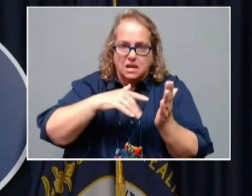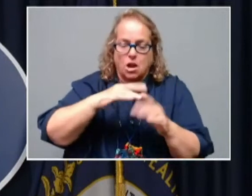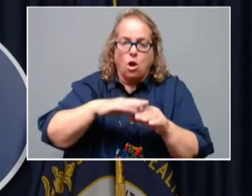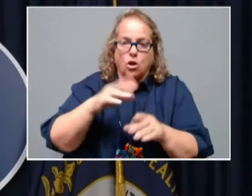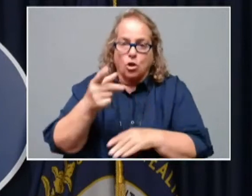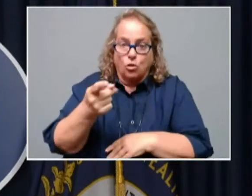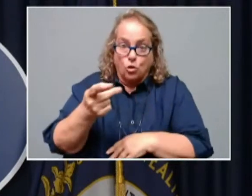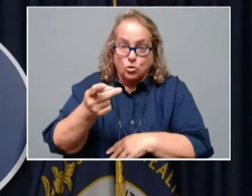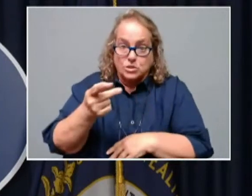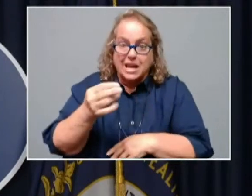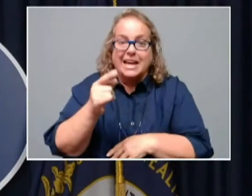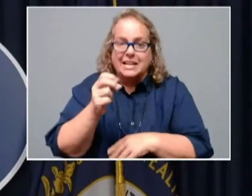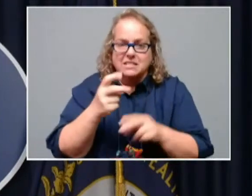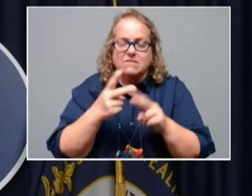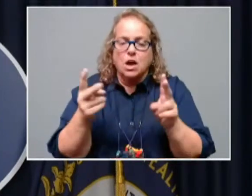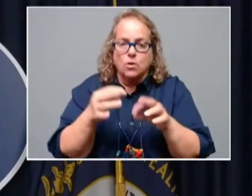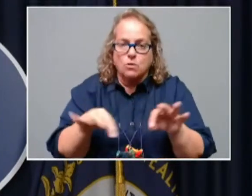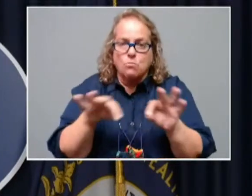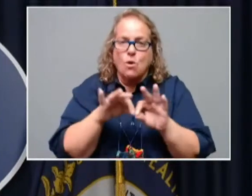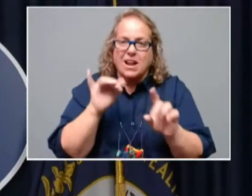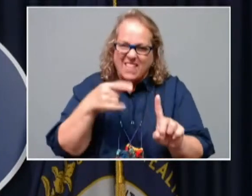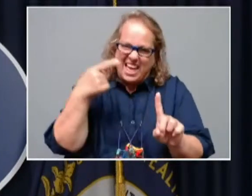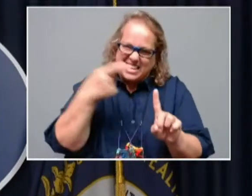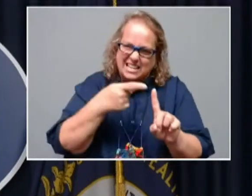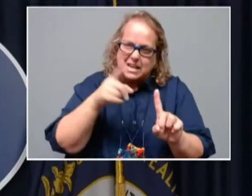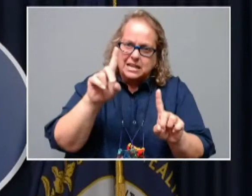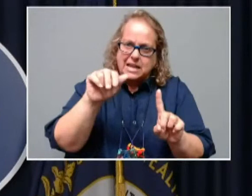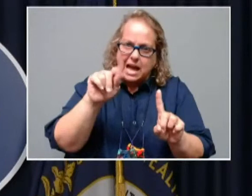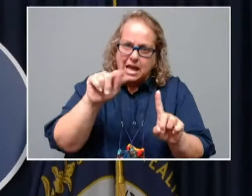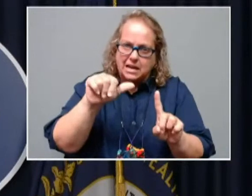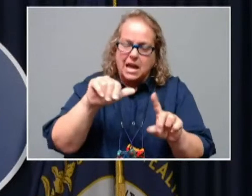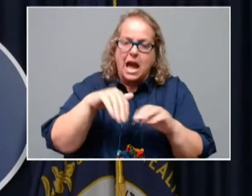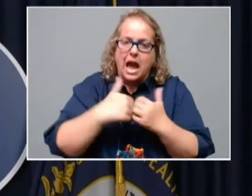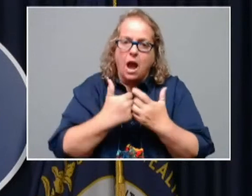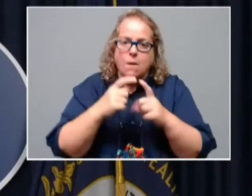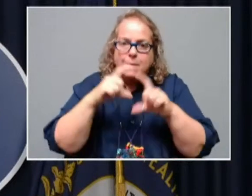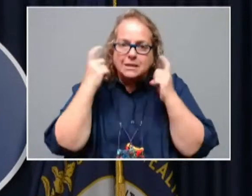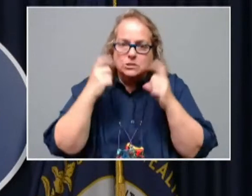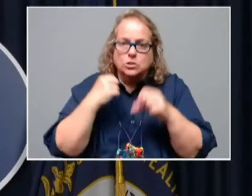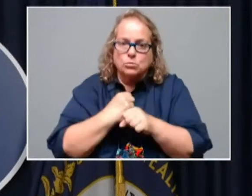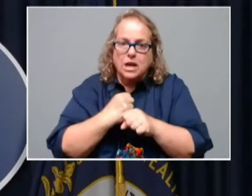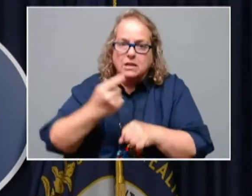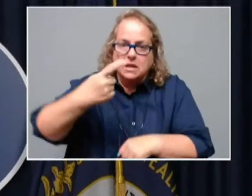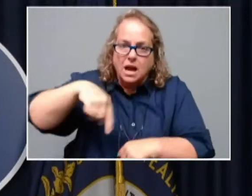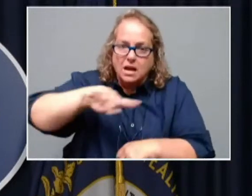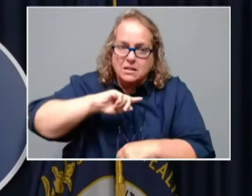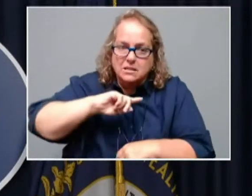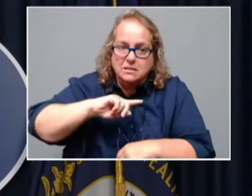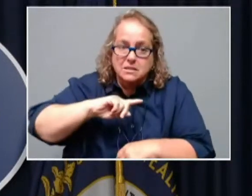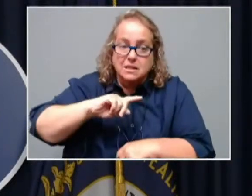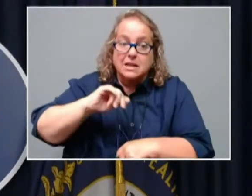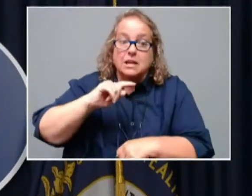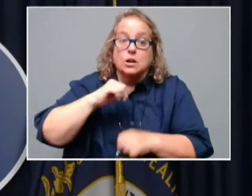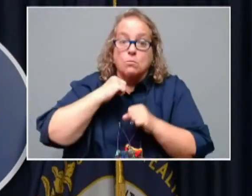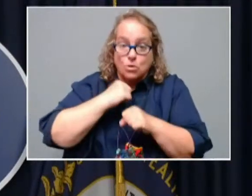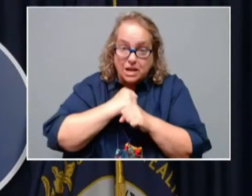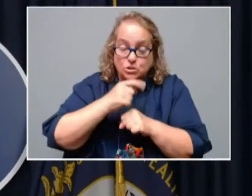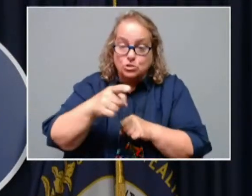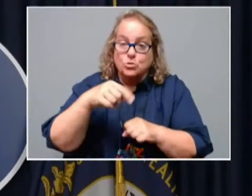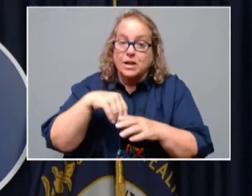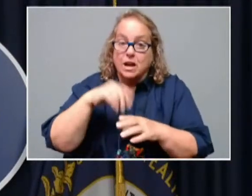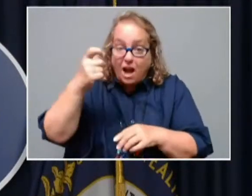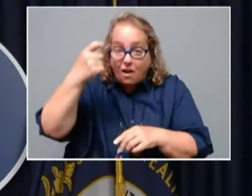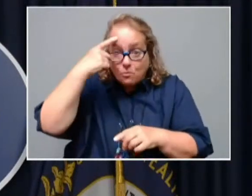data about how masking can protect us. Masking will protect you that much in a government building. Masking will protect you that